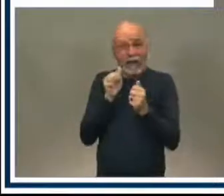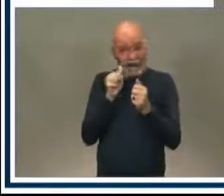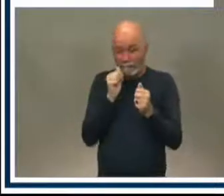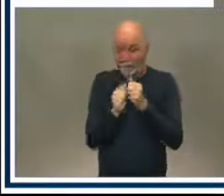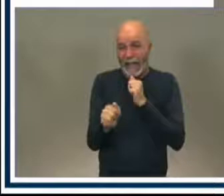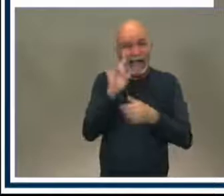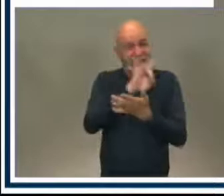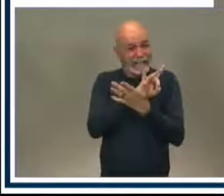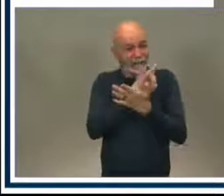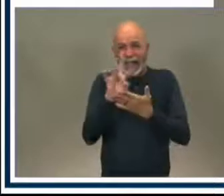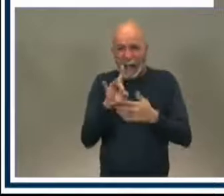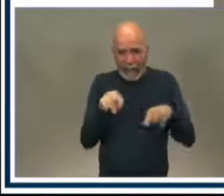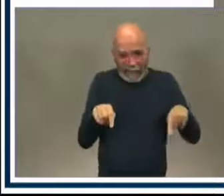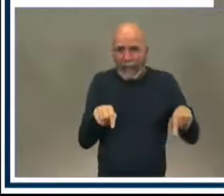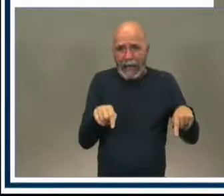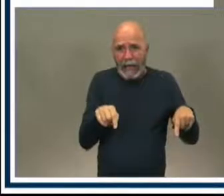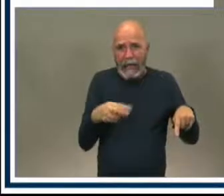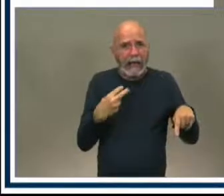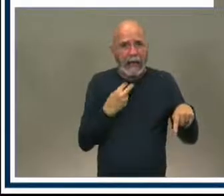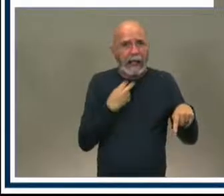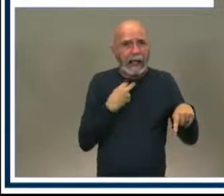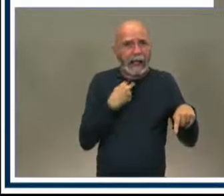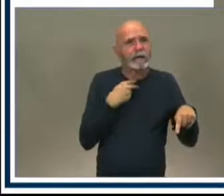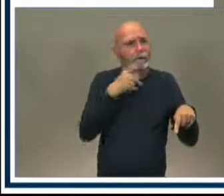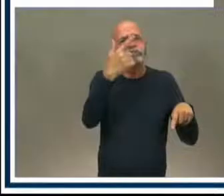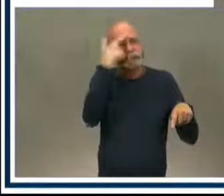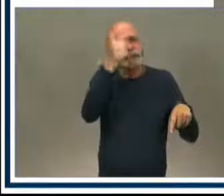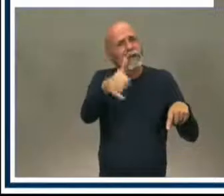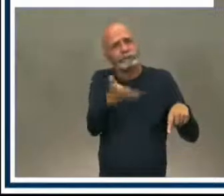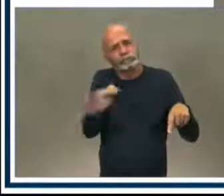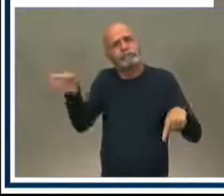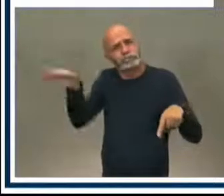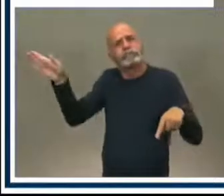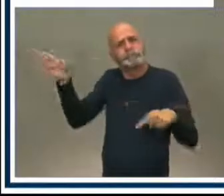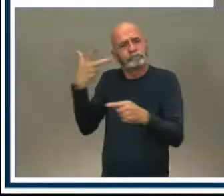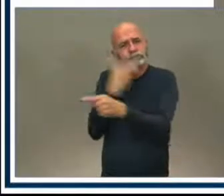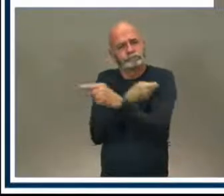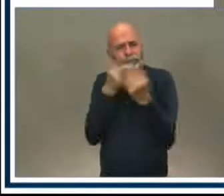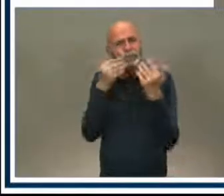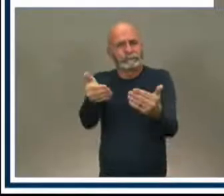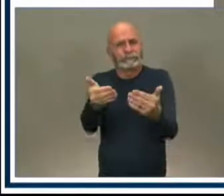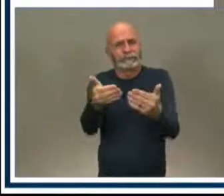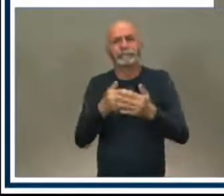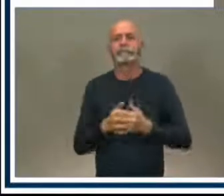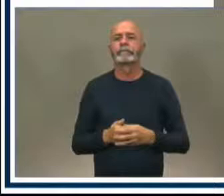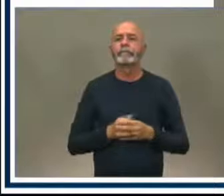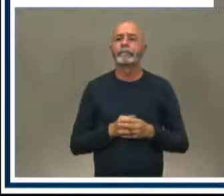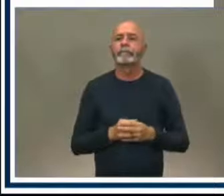The second group of NACI recommendations I would like to address are the booster doses for specific